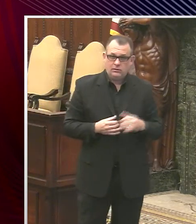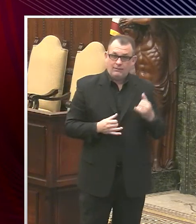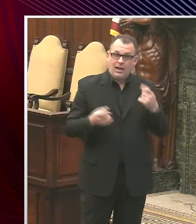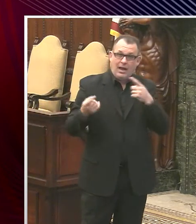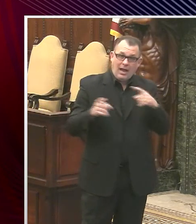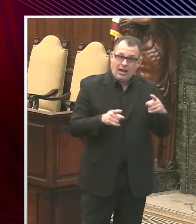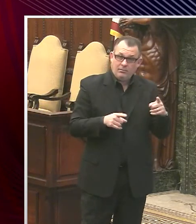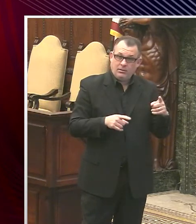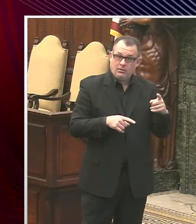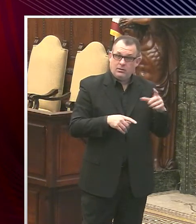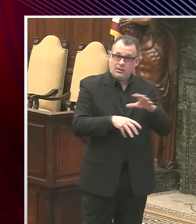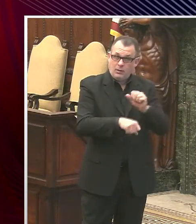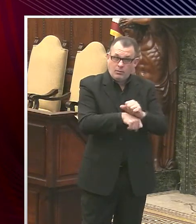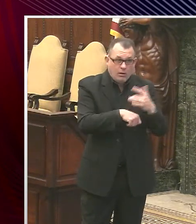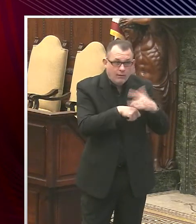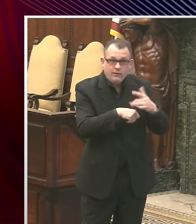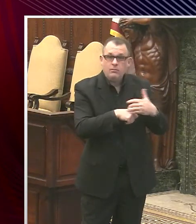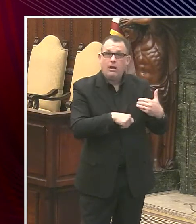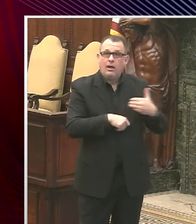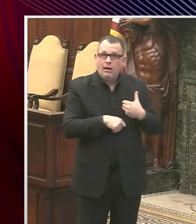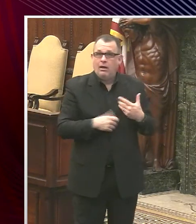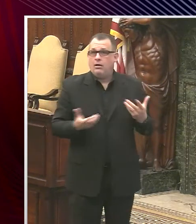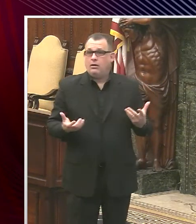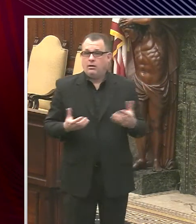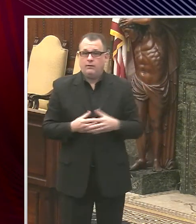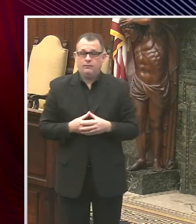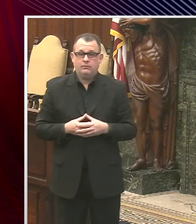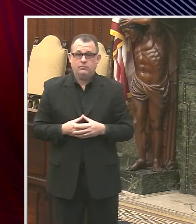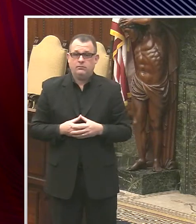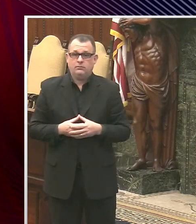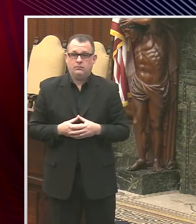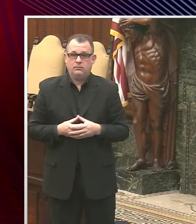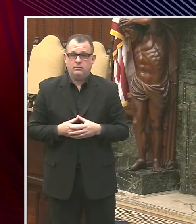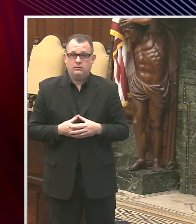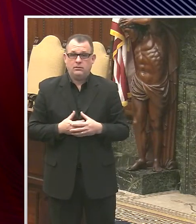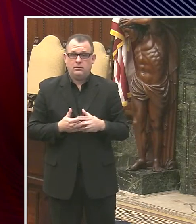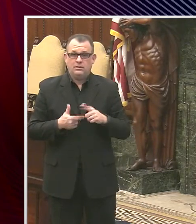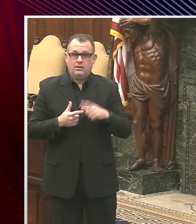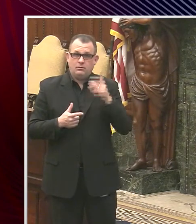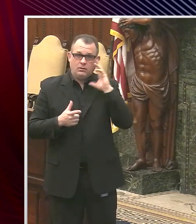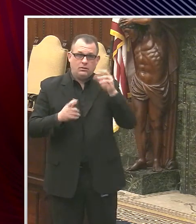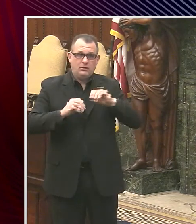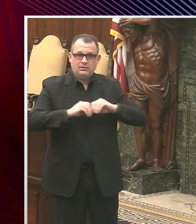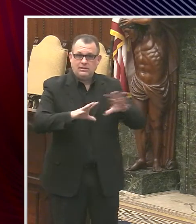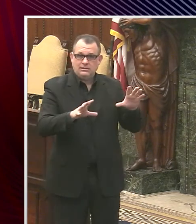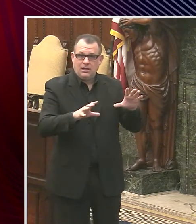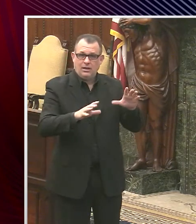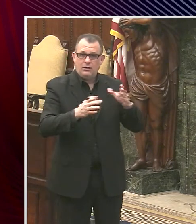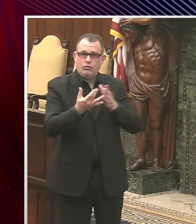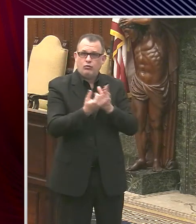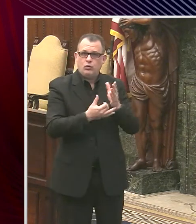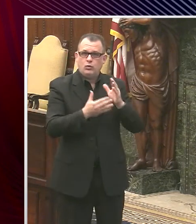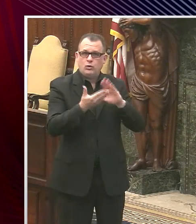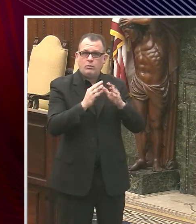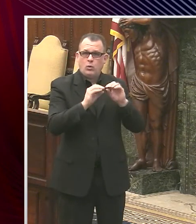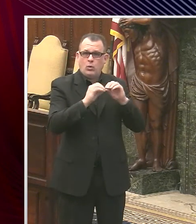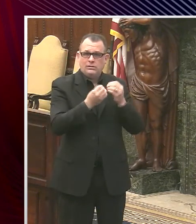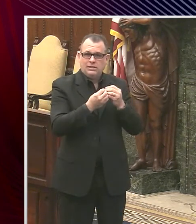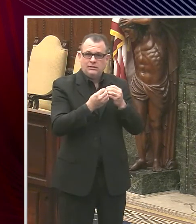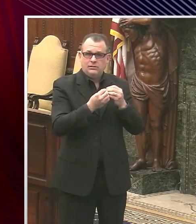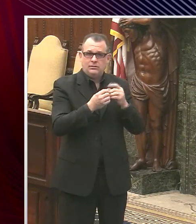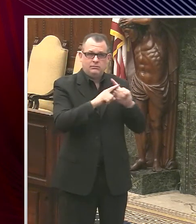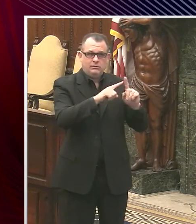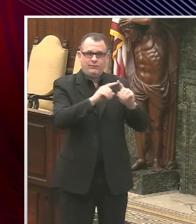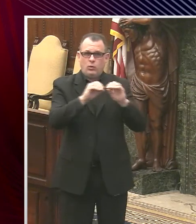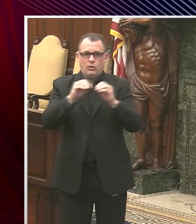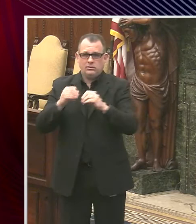open slots after we do all that, then we will put out a notice through community organizations and other organizations that there are